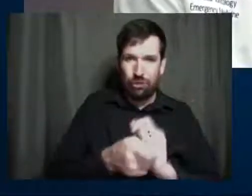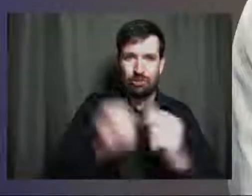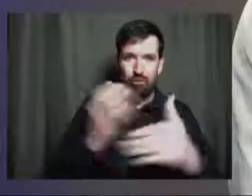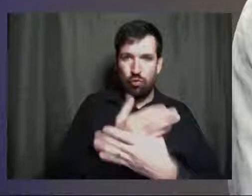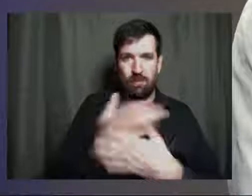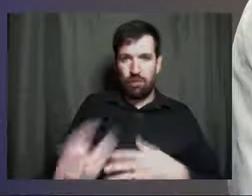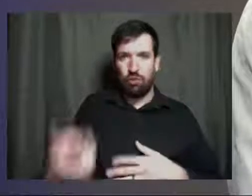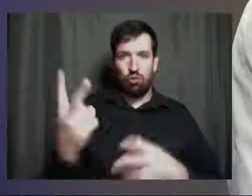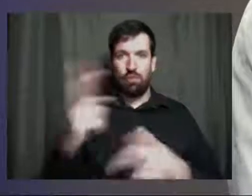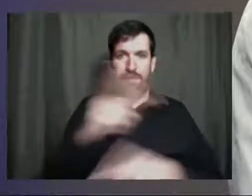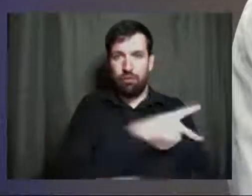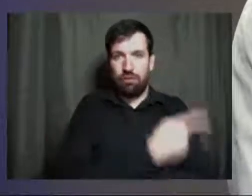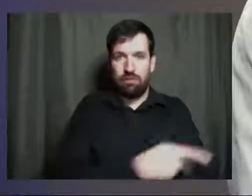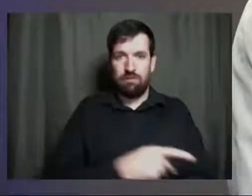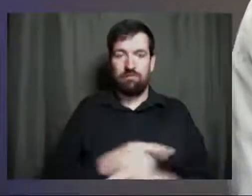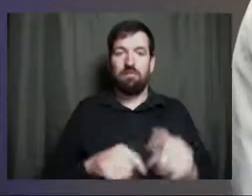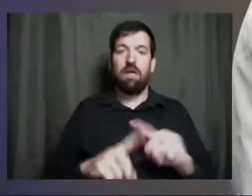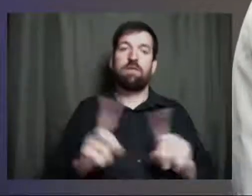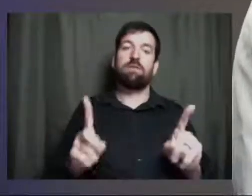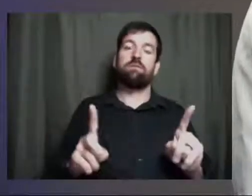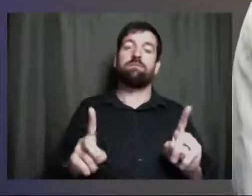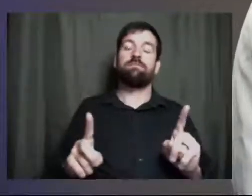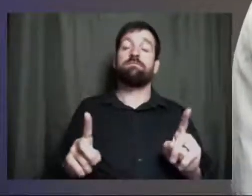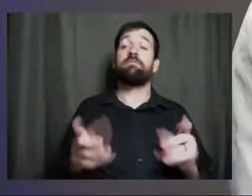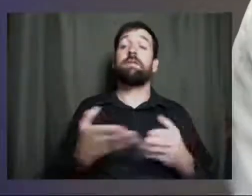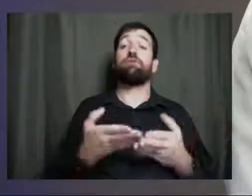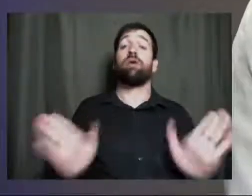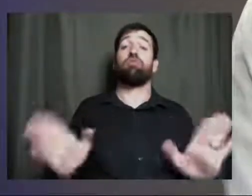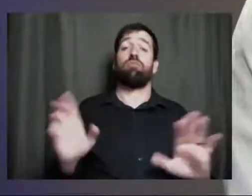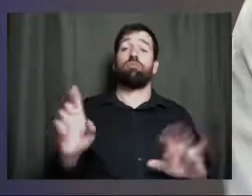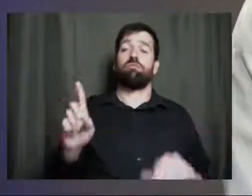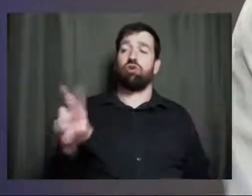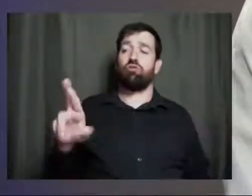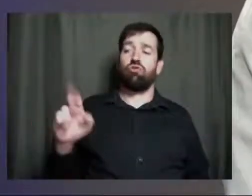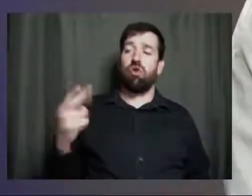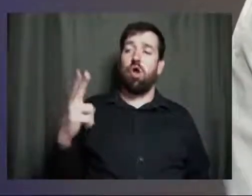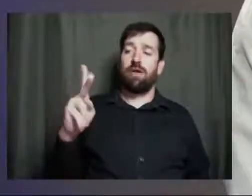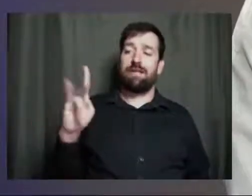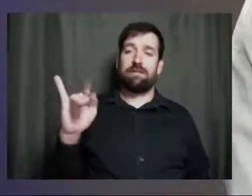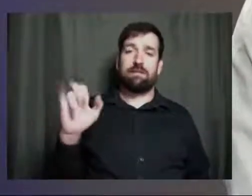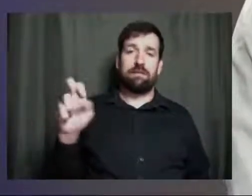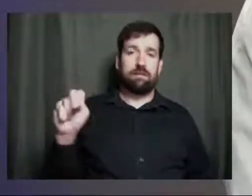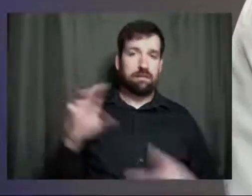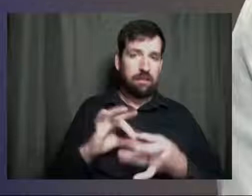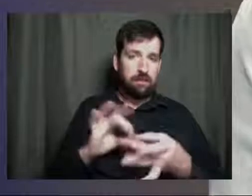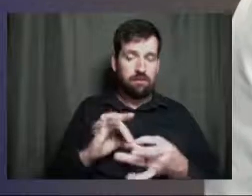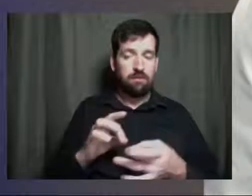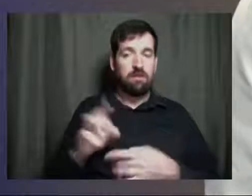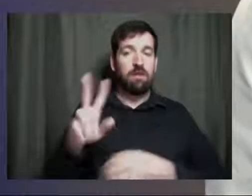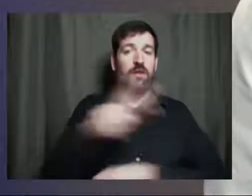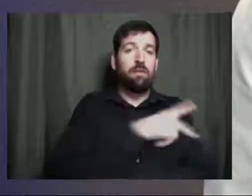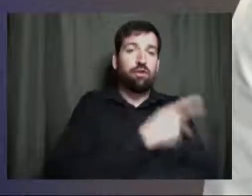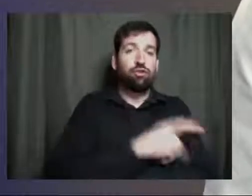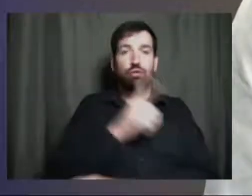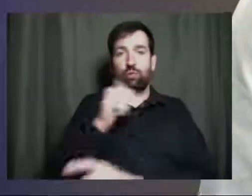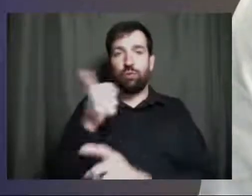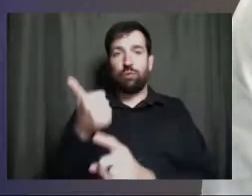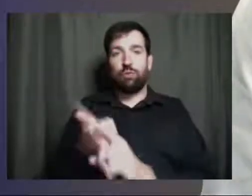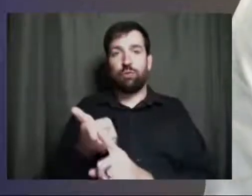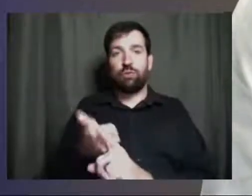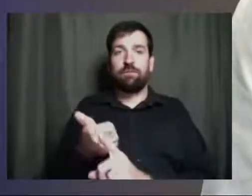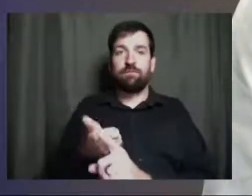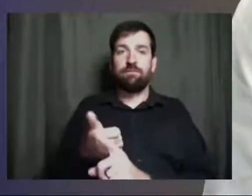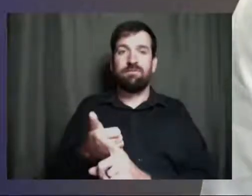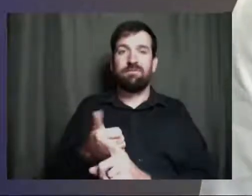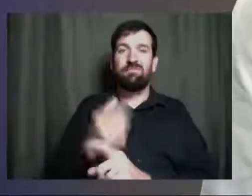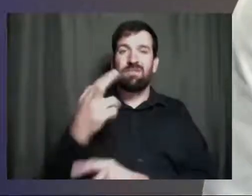patients. But in general, like Dr. Hodgson is saying, we're looking at patients who are at risk for